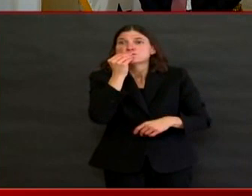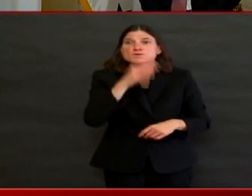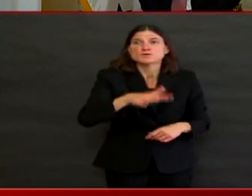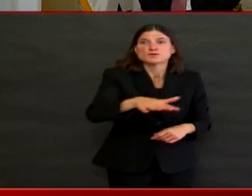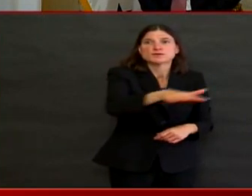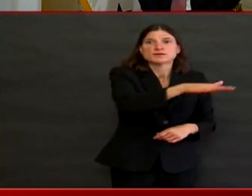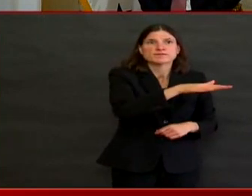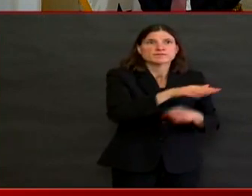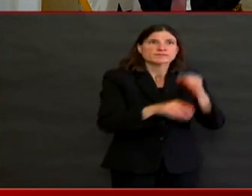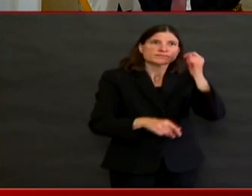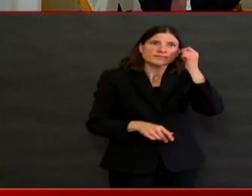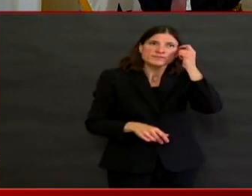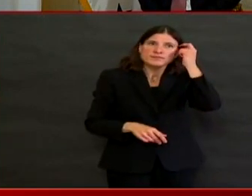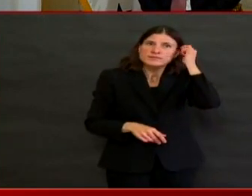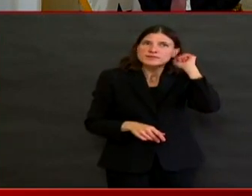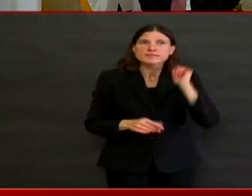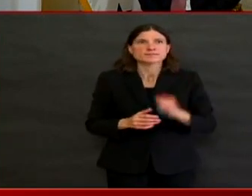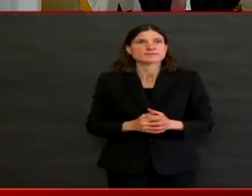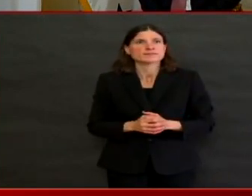state, so I'll have to look into it more.